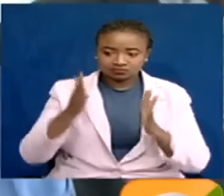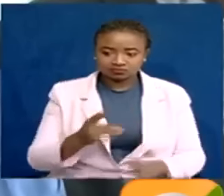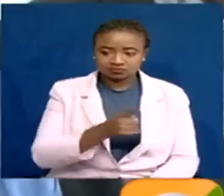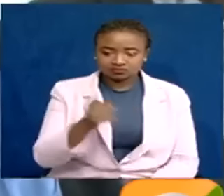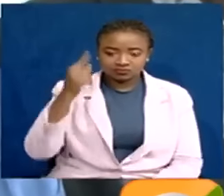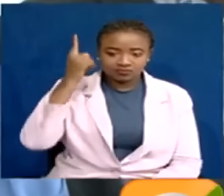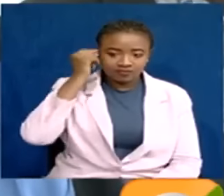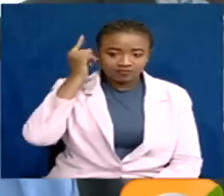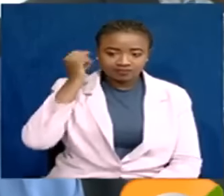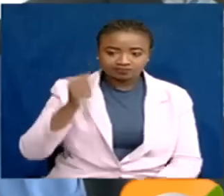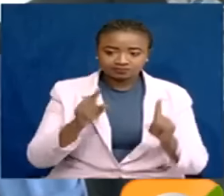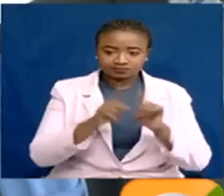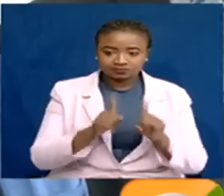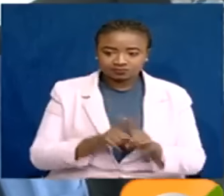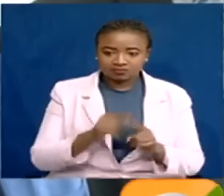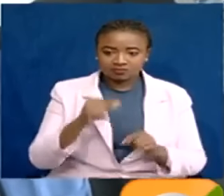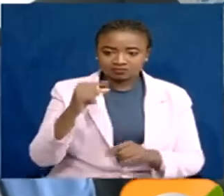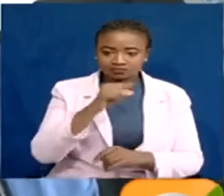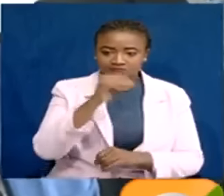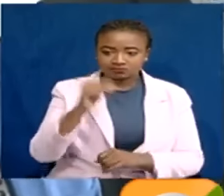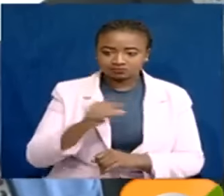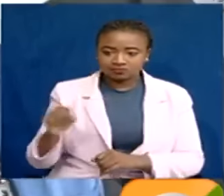Hanifa Farsafi, who is also in the committee as a public relations strategist, has backed Omtatah's bid, creating a new